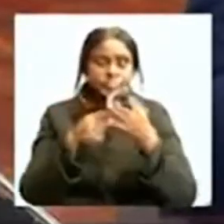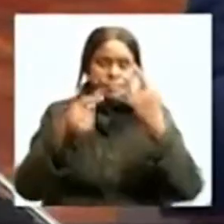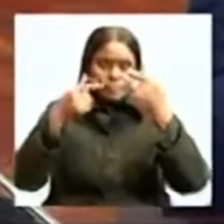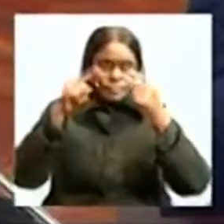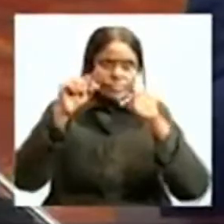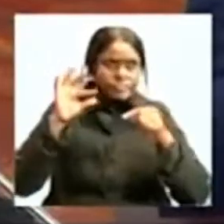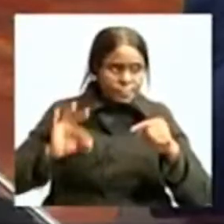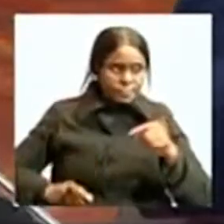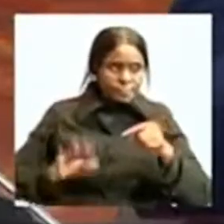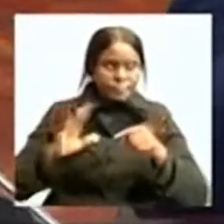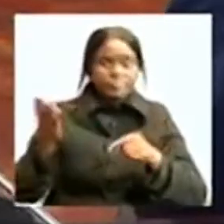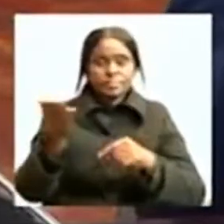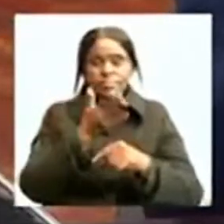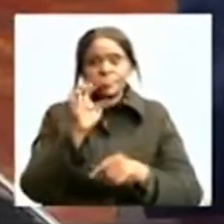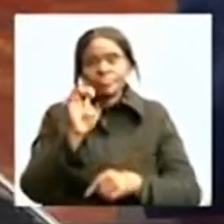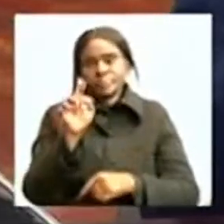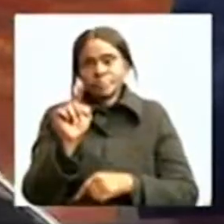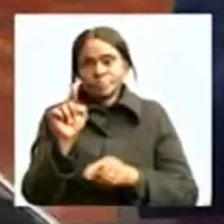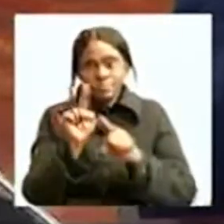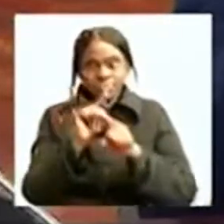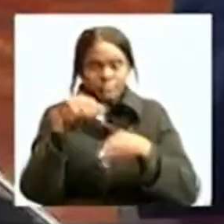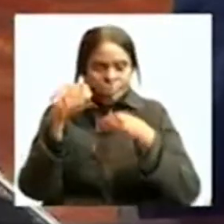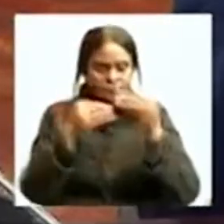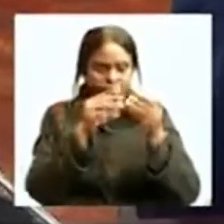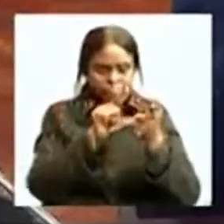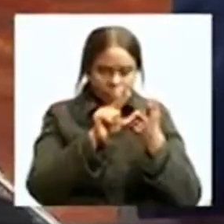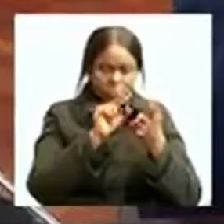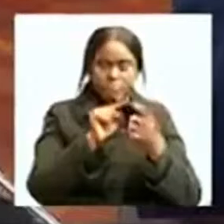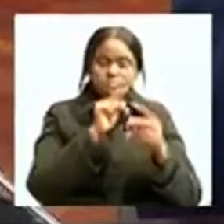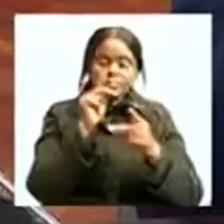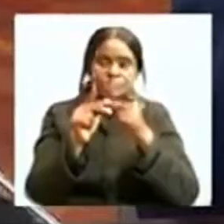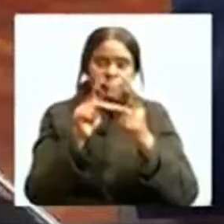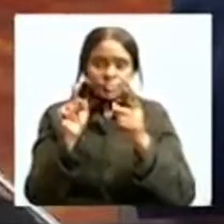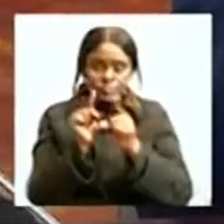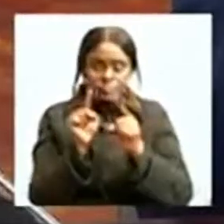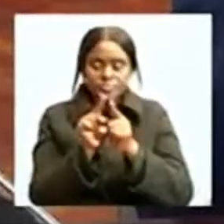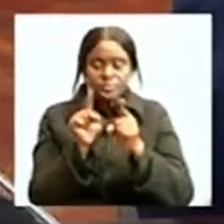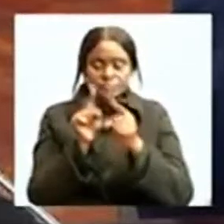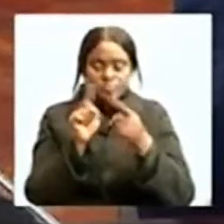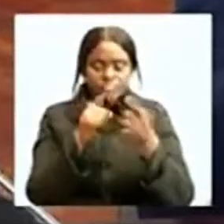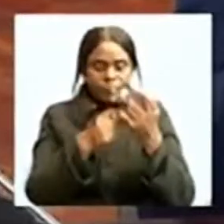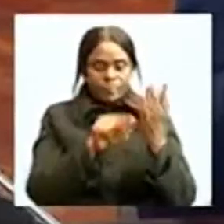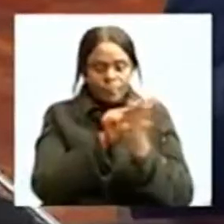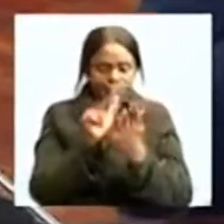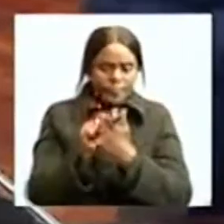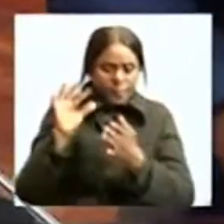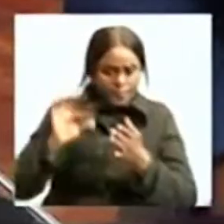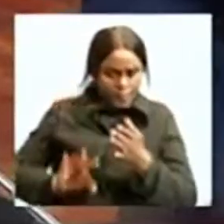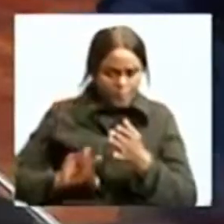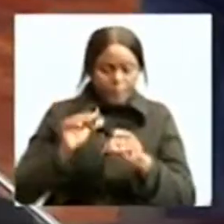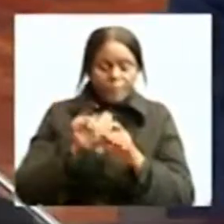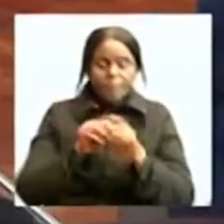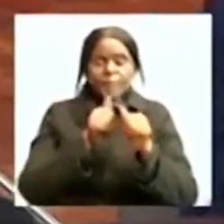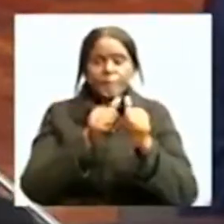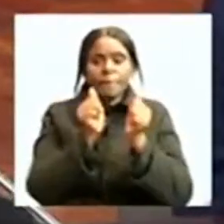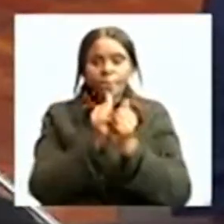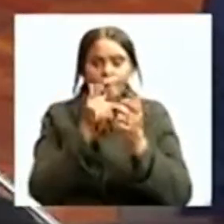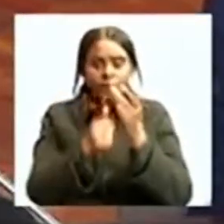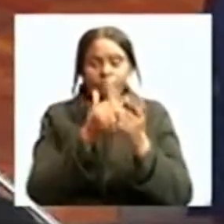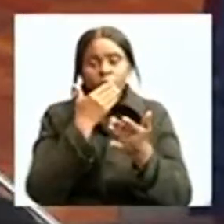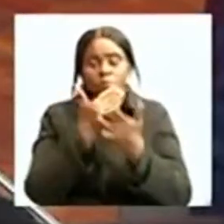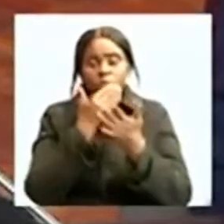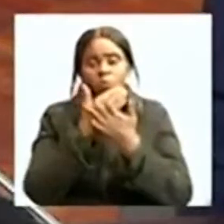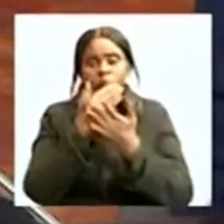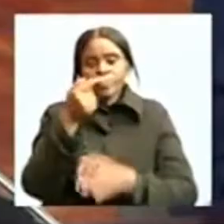successful beneficiaries. E. Disbursing loan proceeds to approved beneficiaries in line with agreed